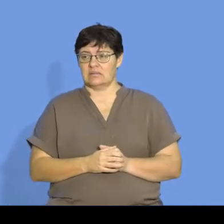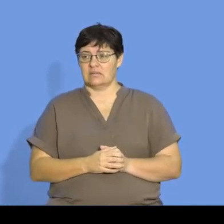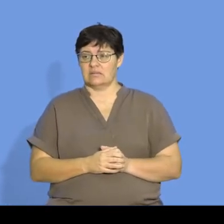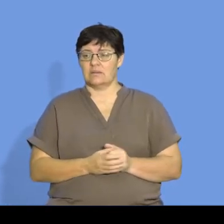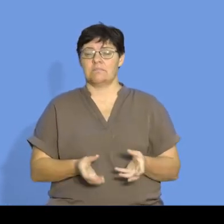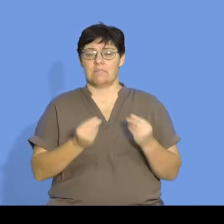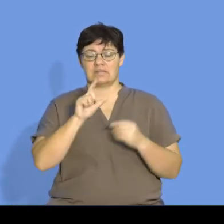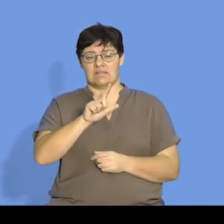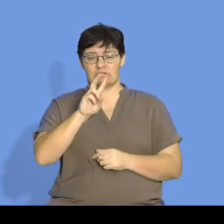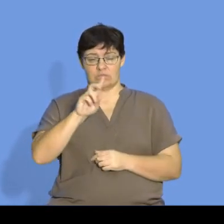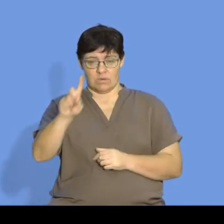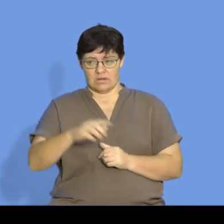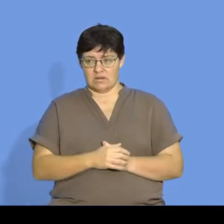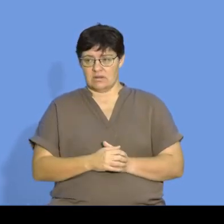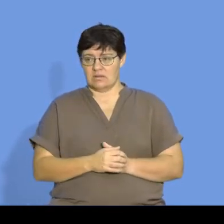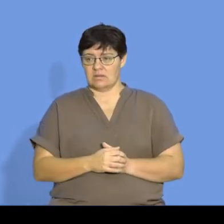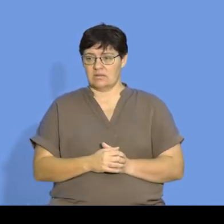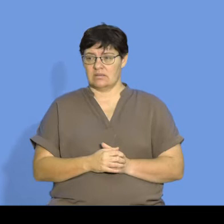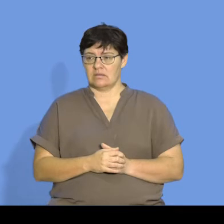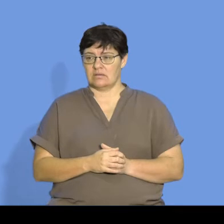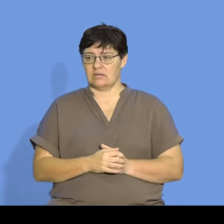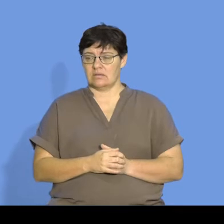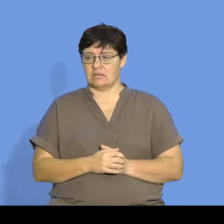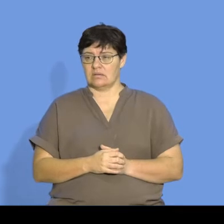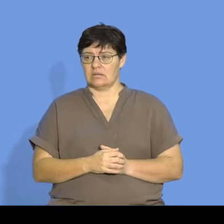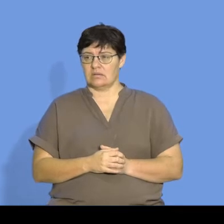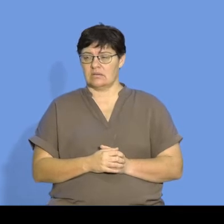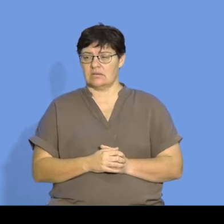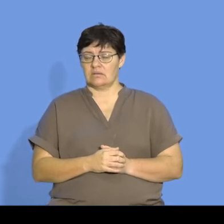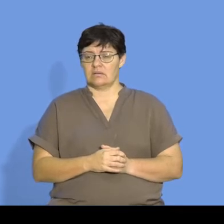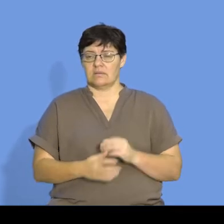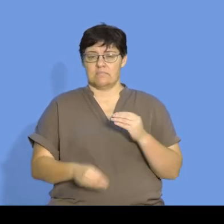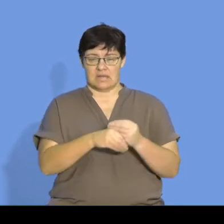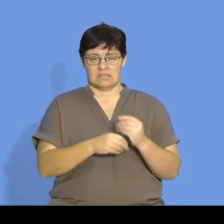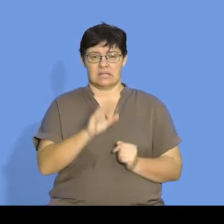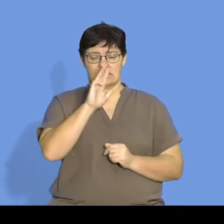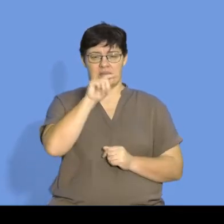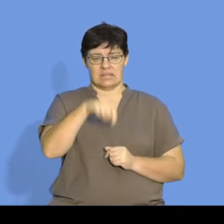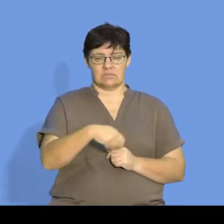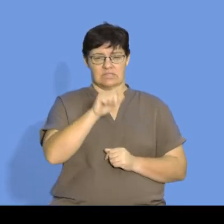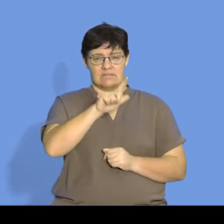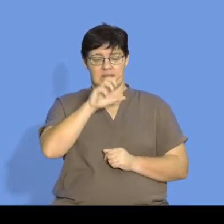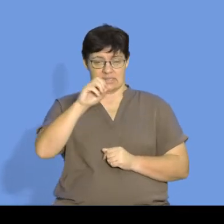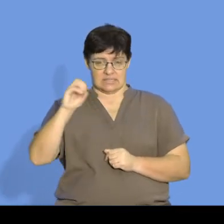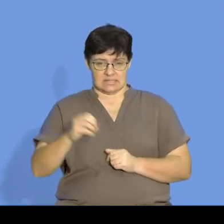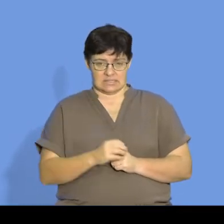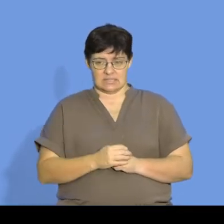7%, okay, and that will give you 721 plus, let's add the